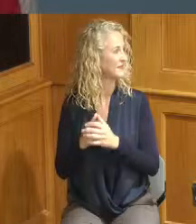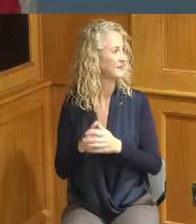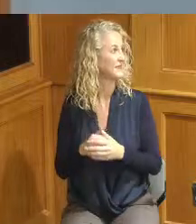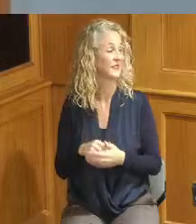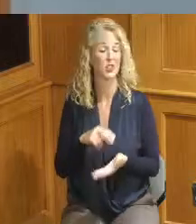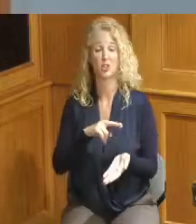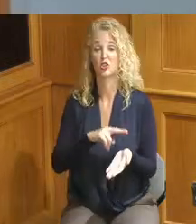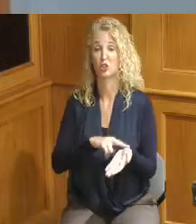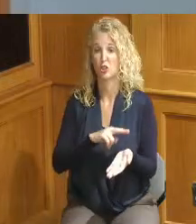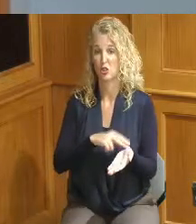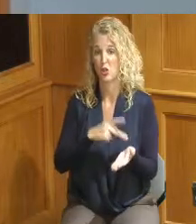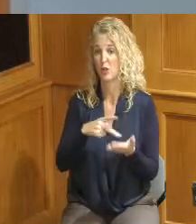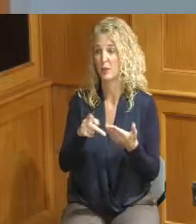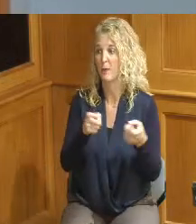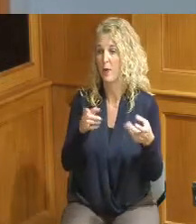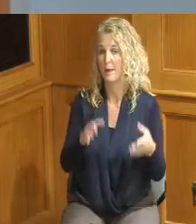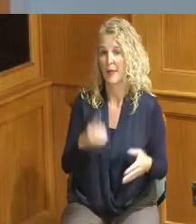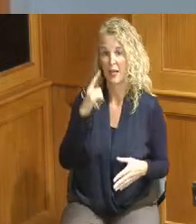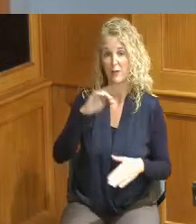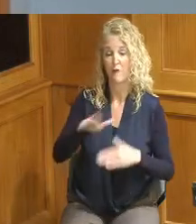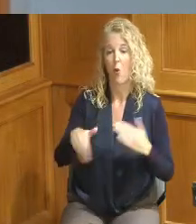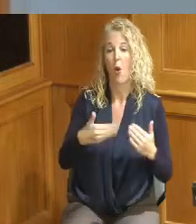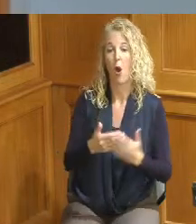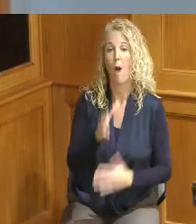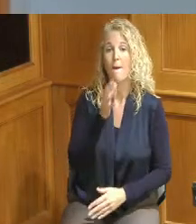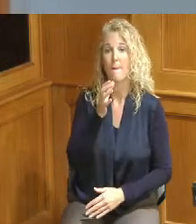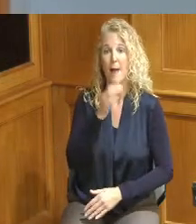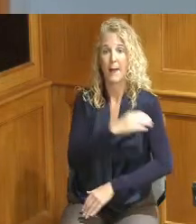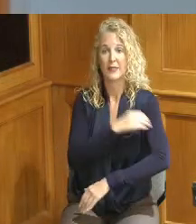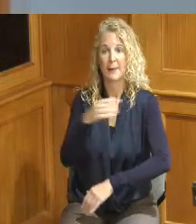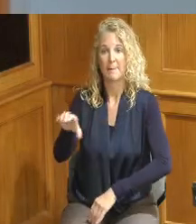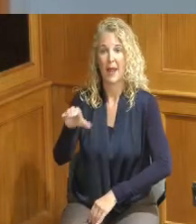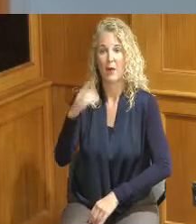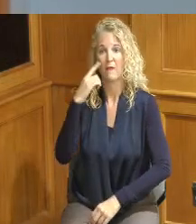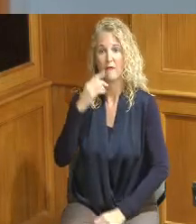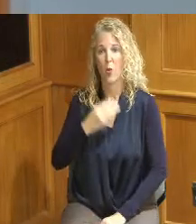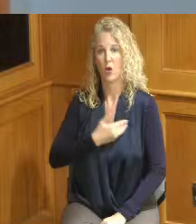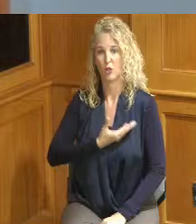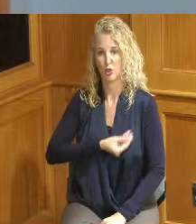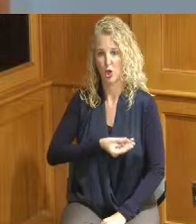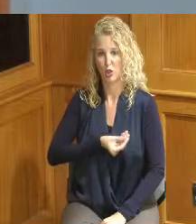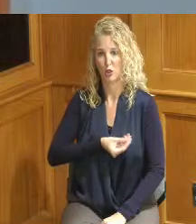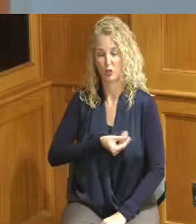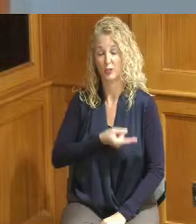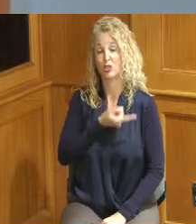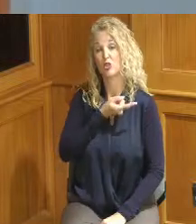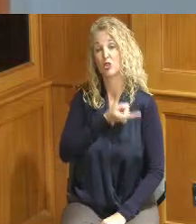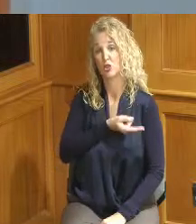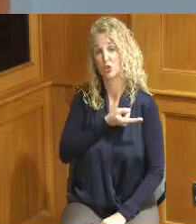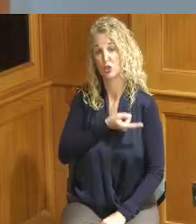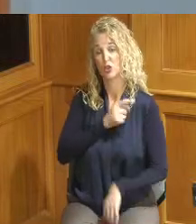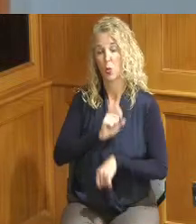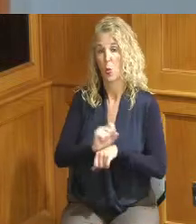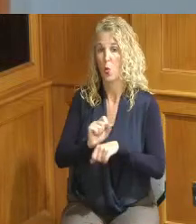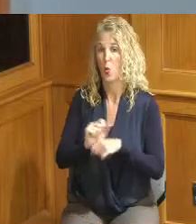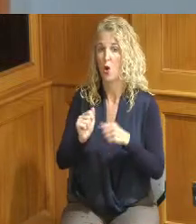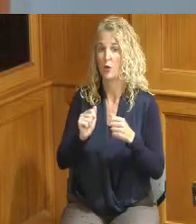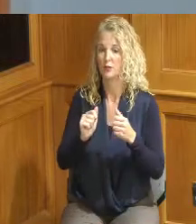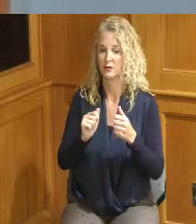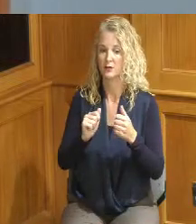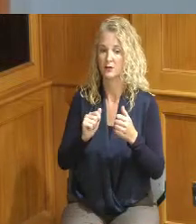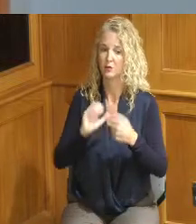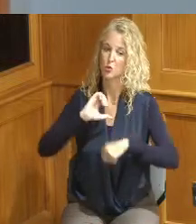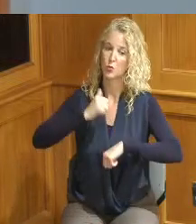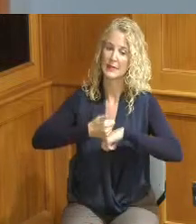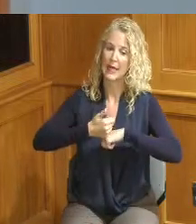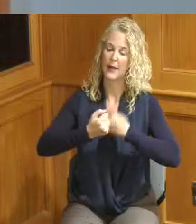Nurse Program Manager at All Moms Empowered to Nurse. Julietta works to create a culture